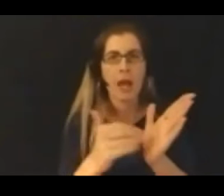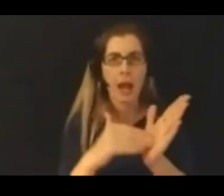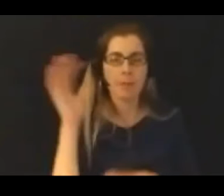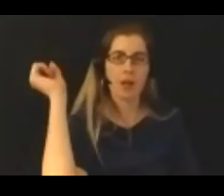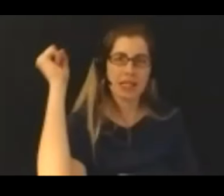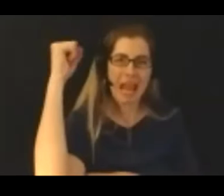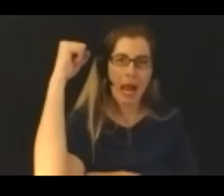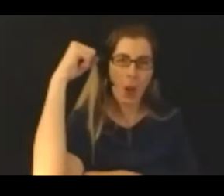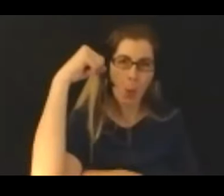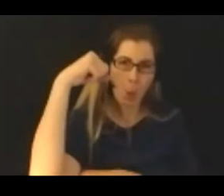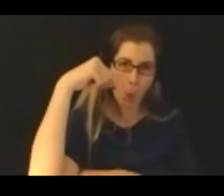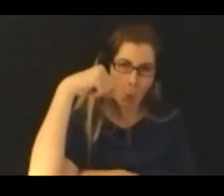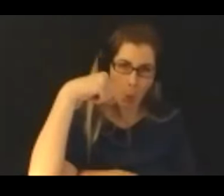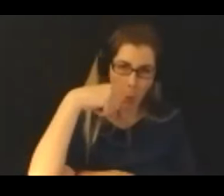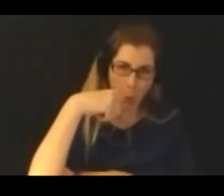Curling